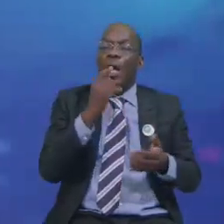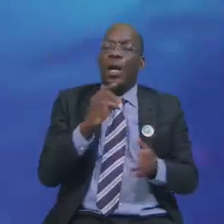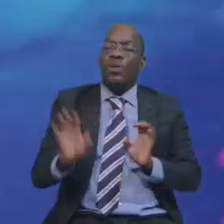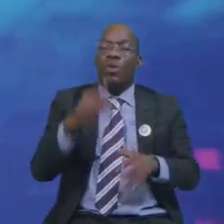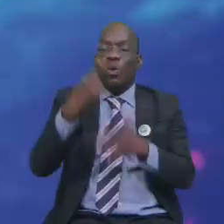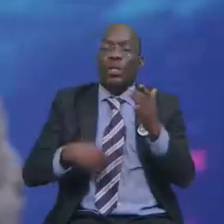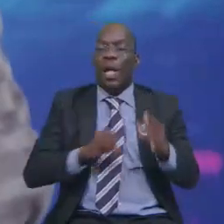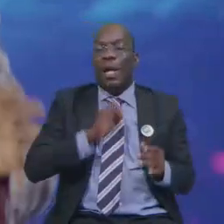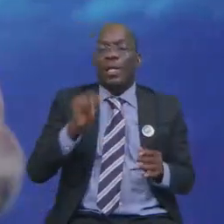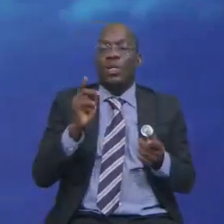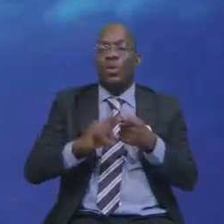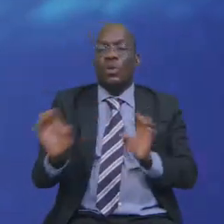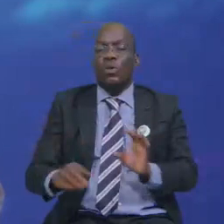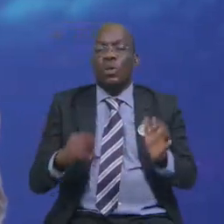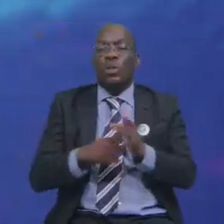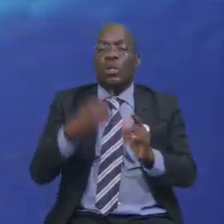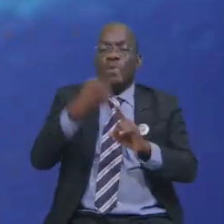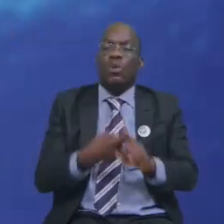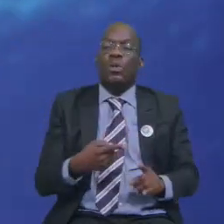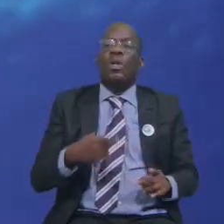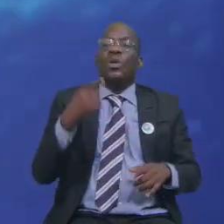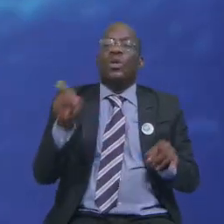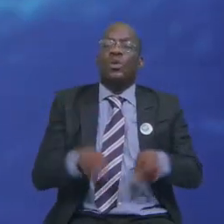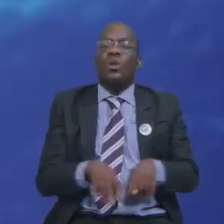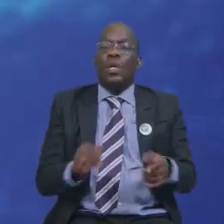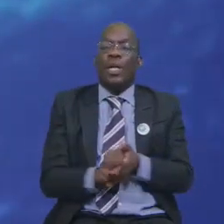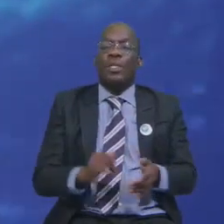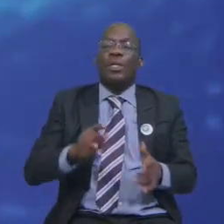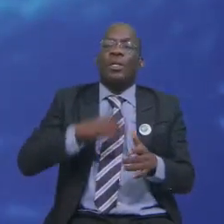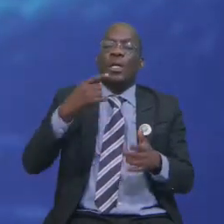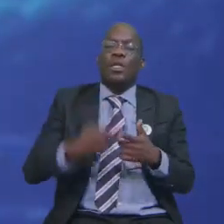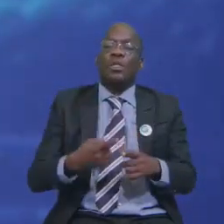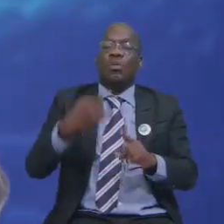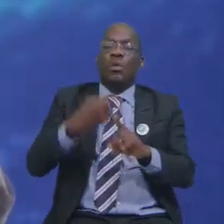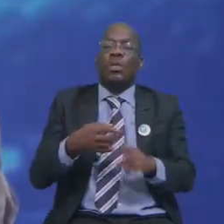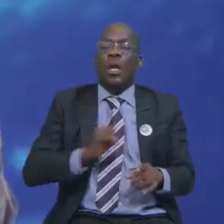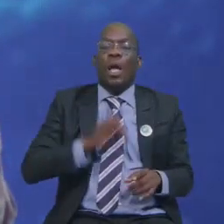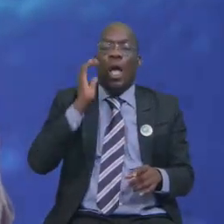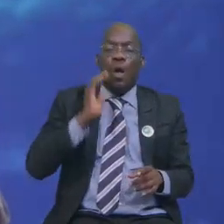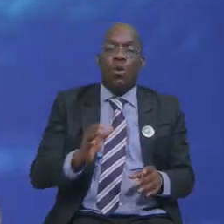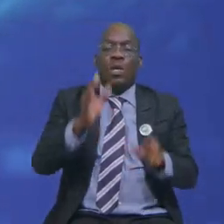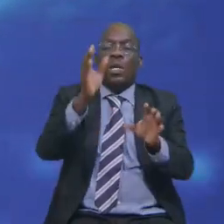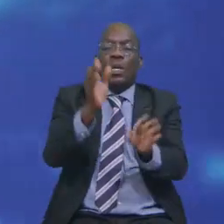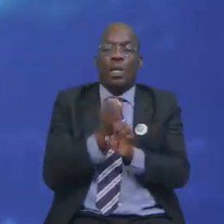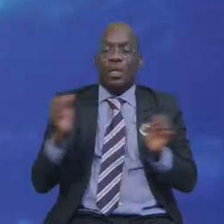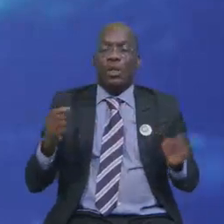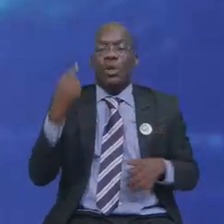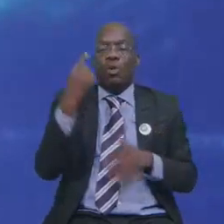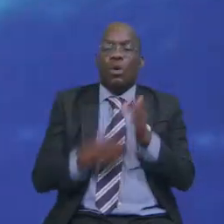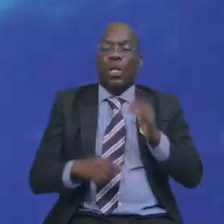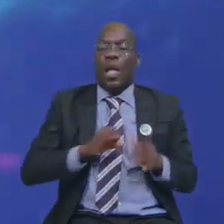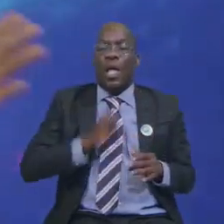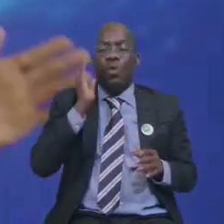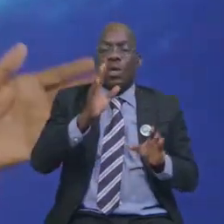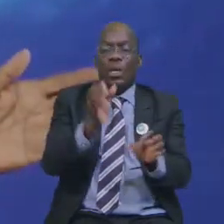do this month what I need to do that will make me achieve what I need to achieve for the year. And